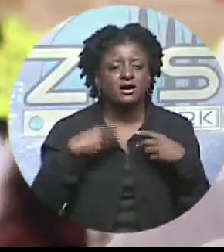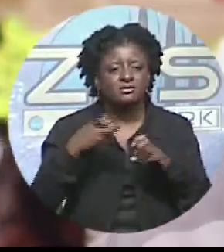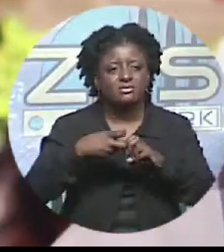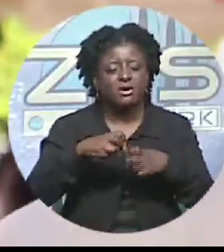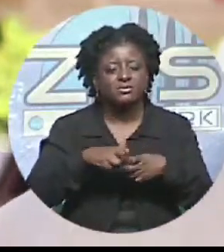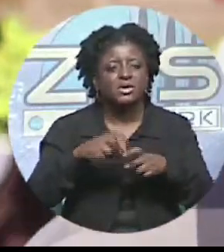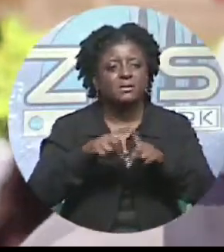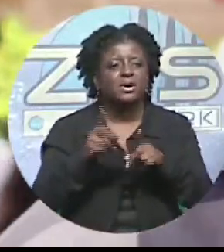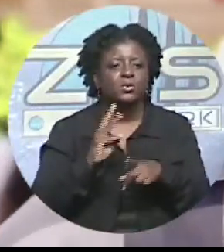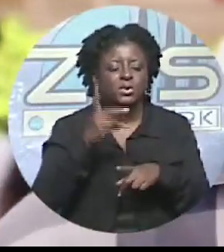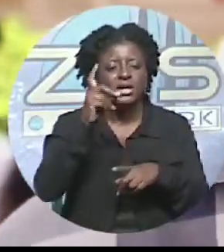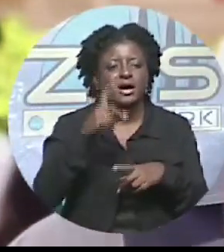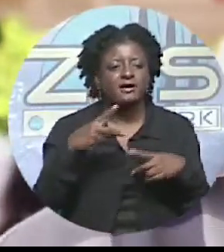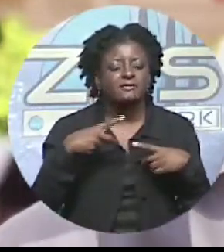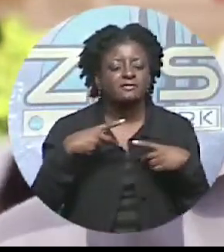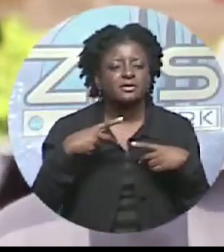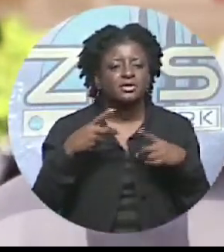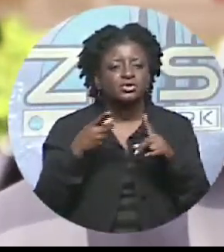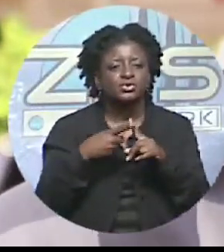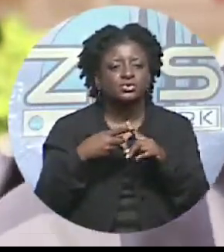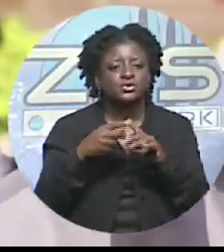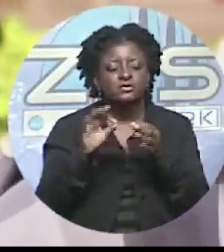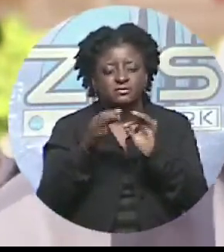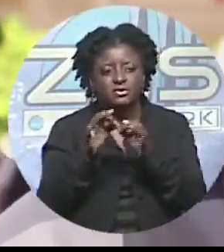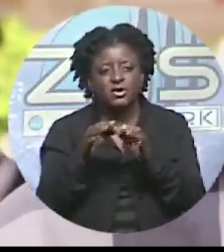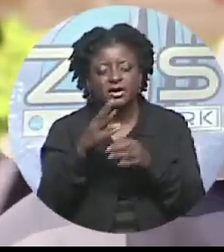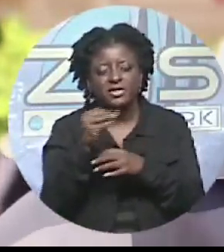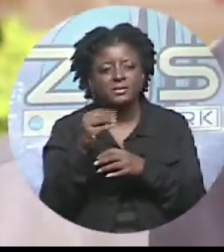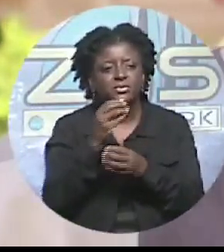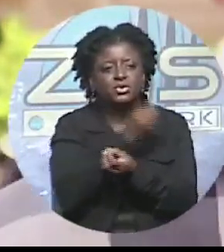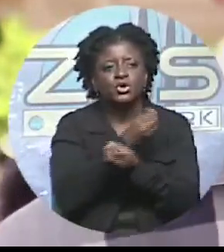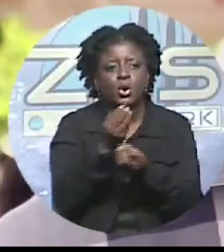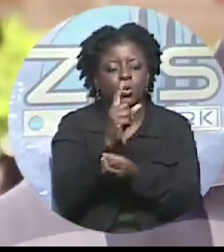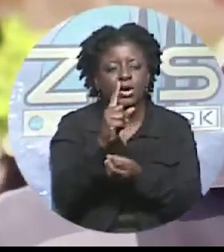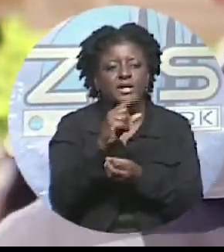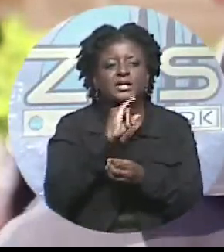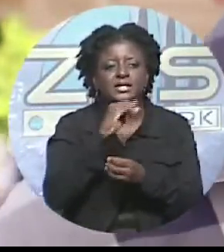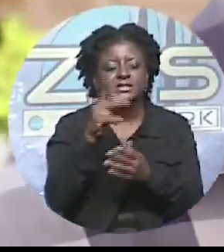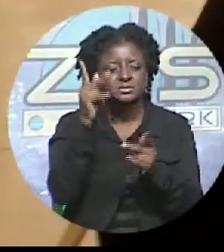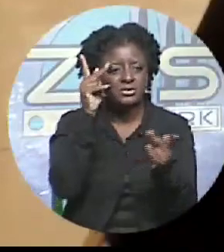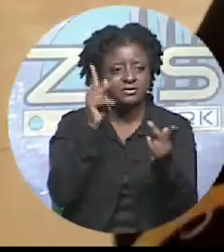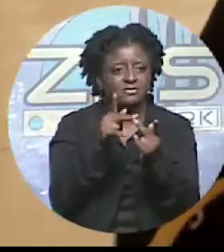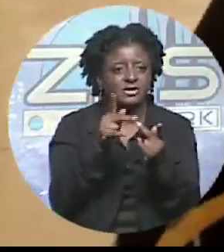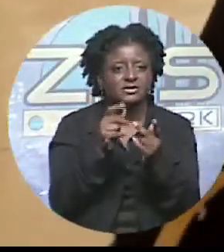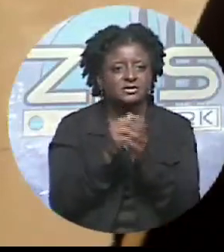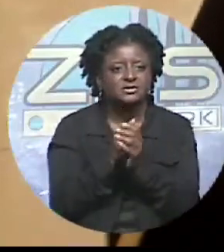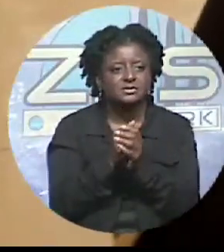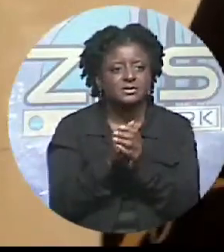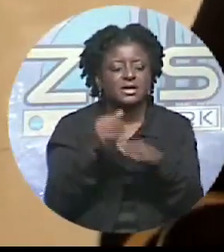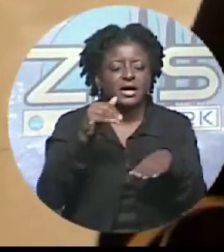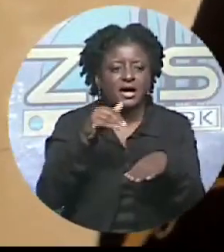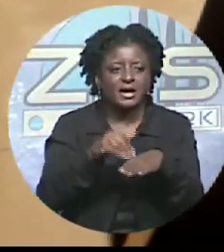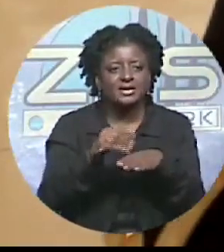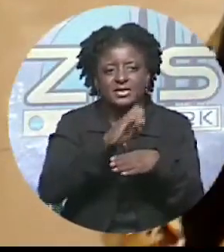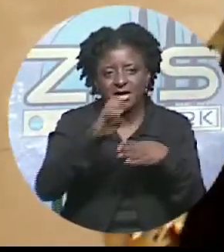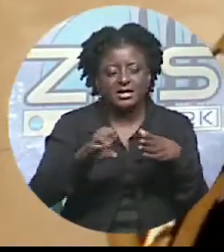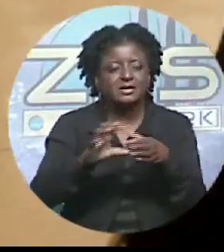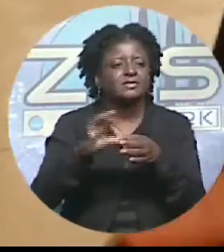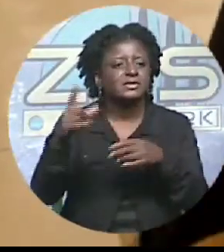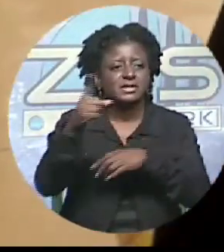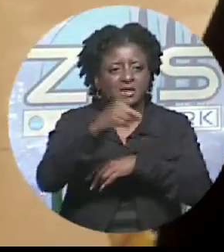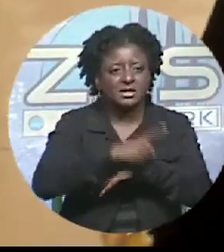got a correct. And nobody's perfect. And nobody, you tell me everything they do is wrong. That's wrong. You can't do say that. At the end of the day, they